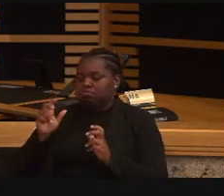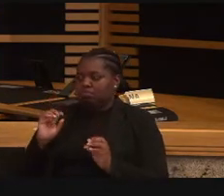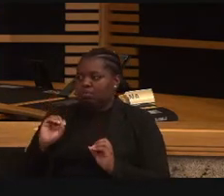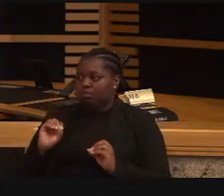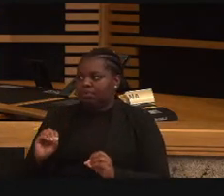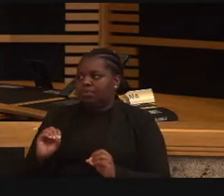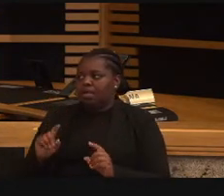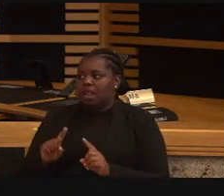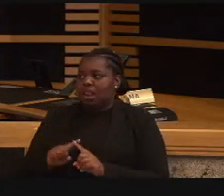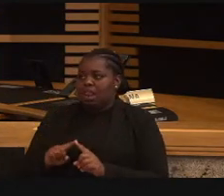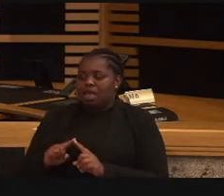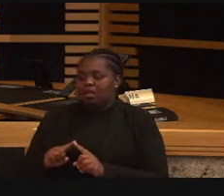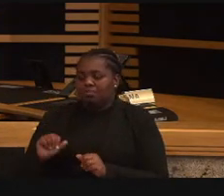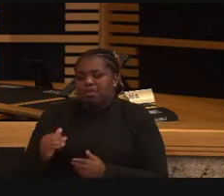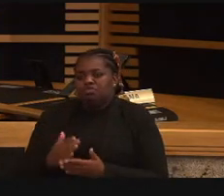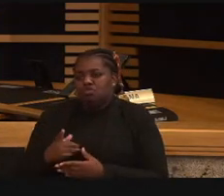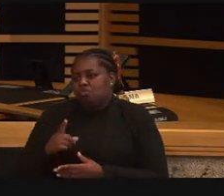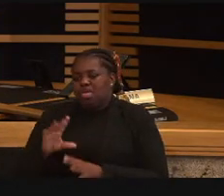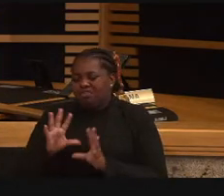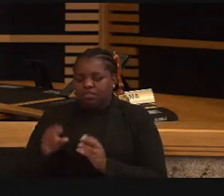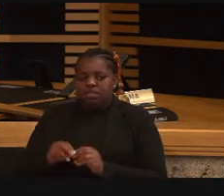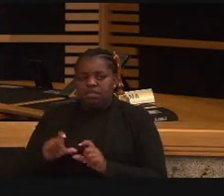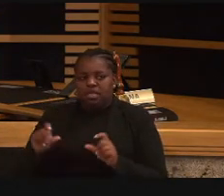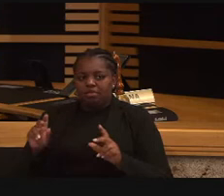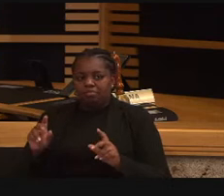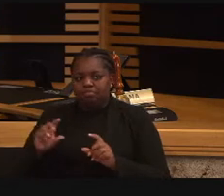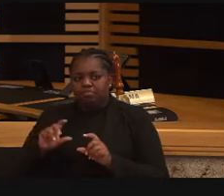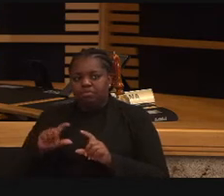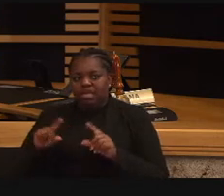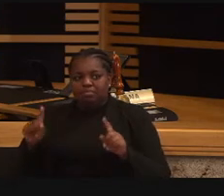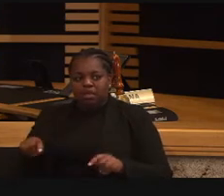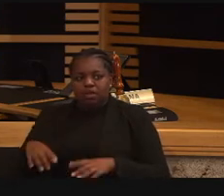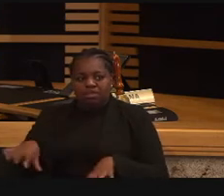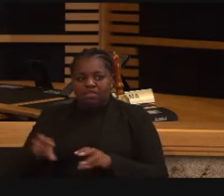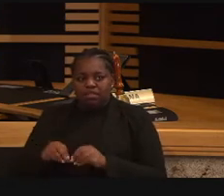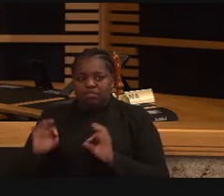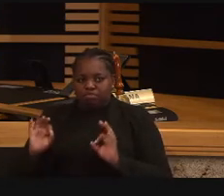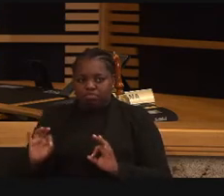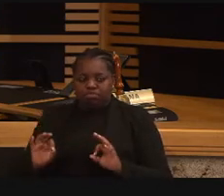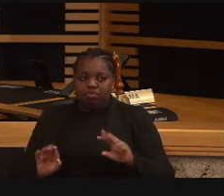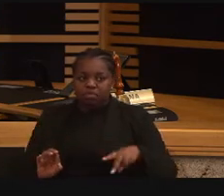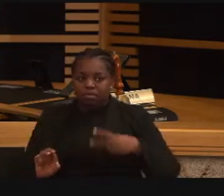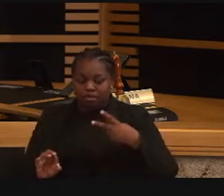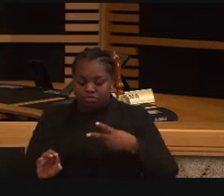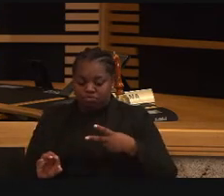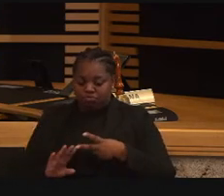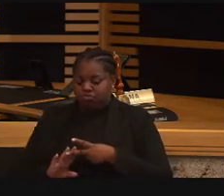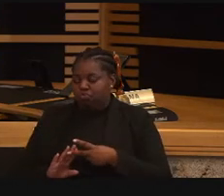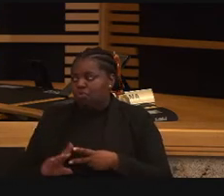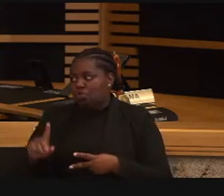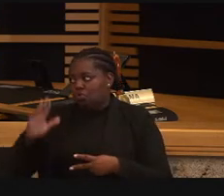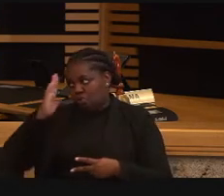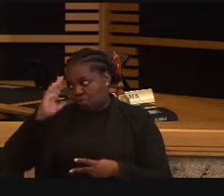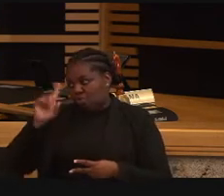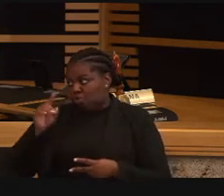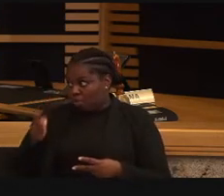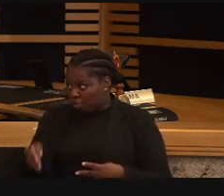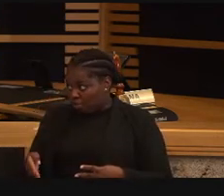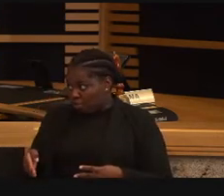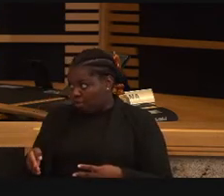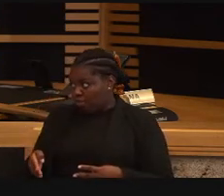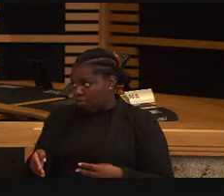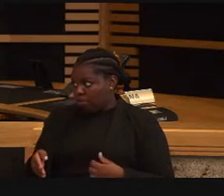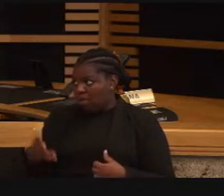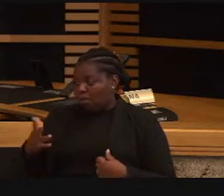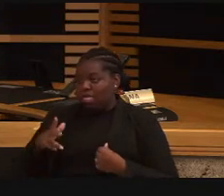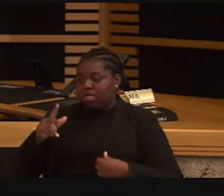as if everything is clear in the Western Cape, whilst it is not the case. Second, you know what is happening presently at Goodwood and